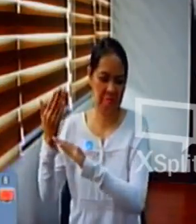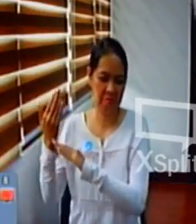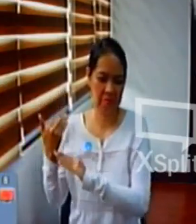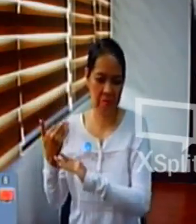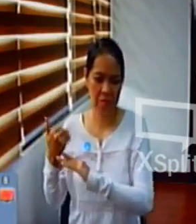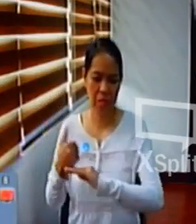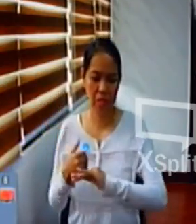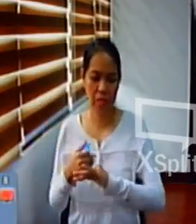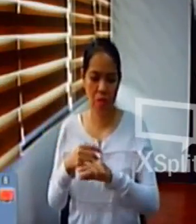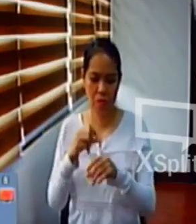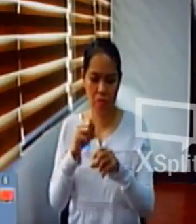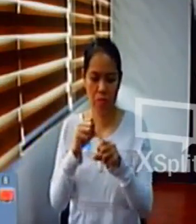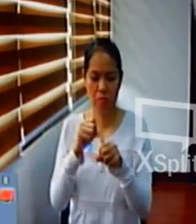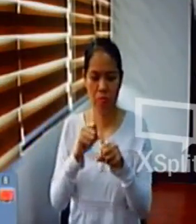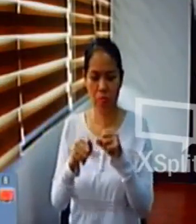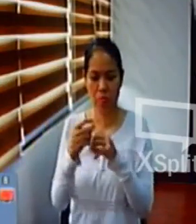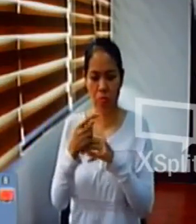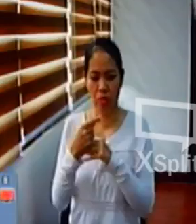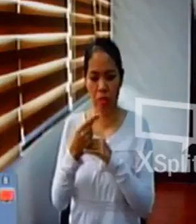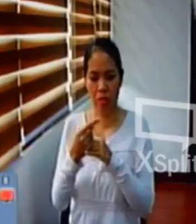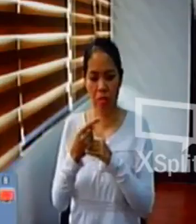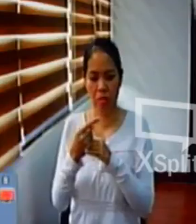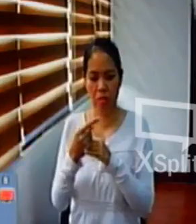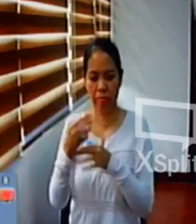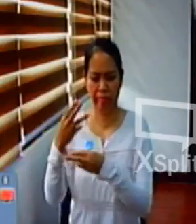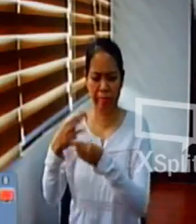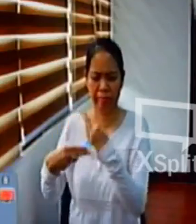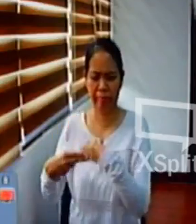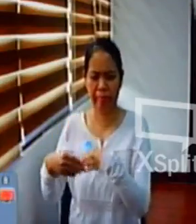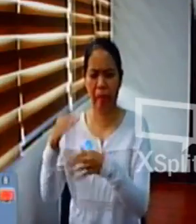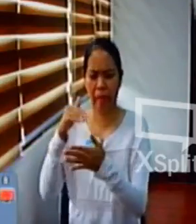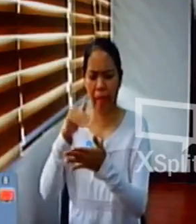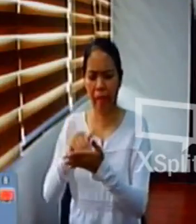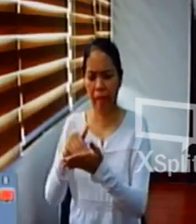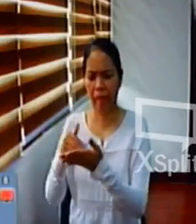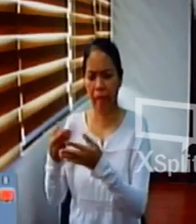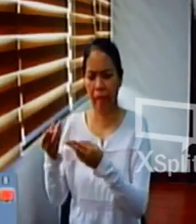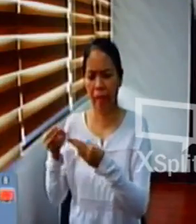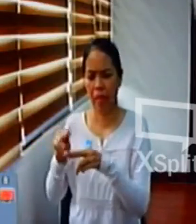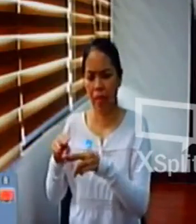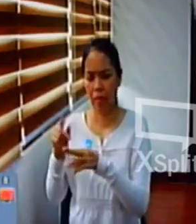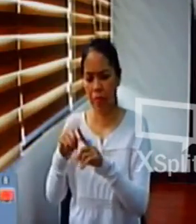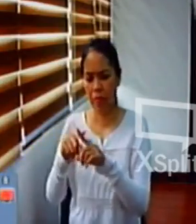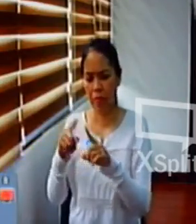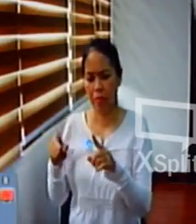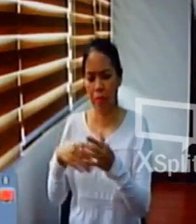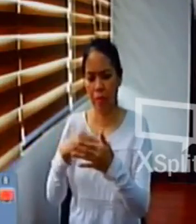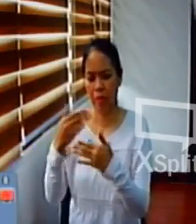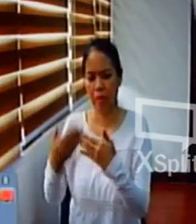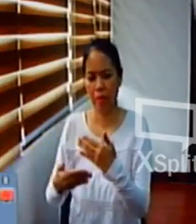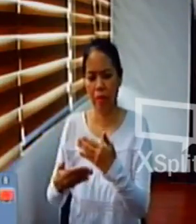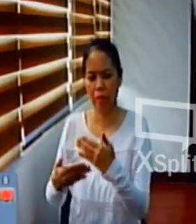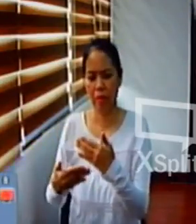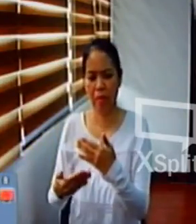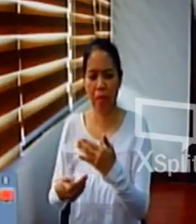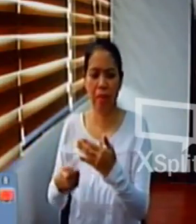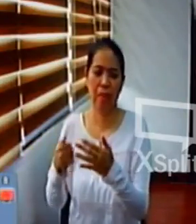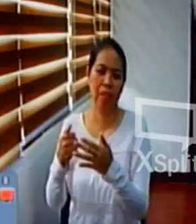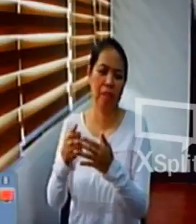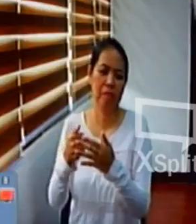So, as they say, history repeats itself. But the next experience is usually much more painful than the